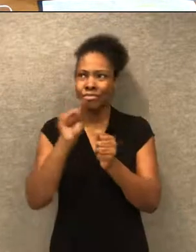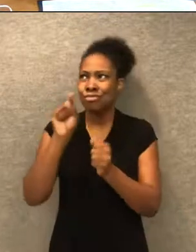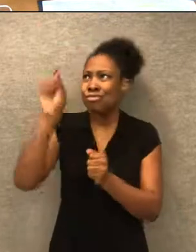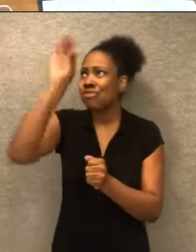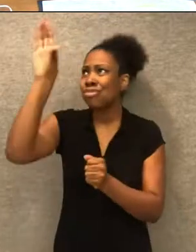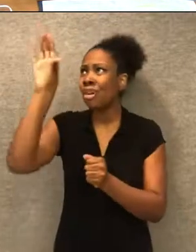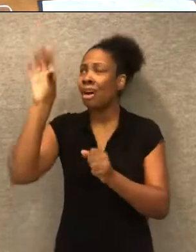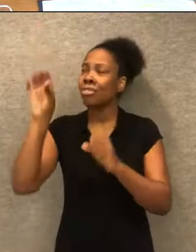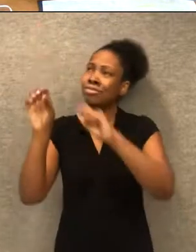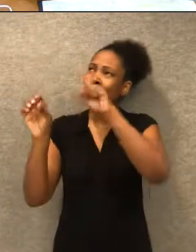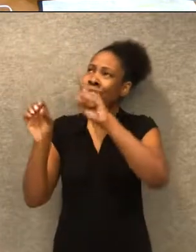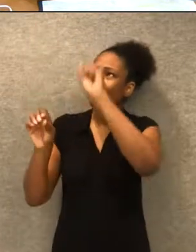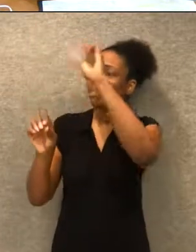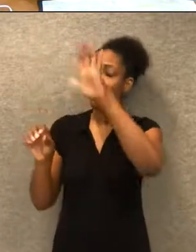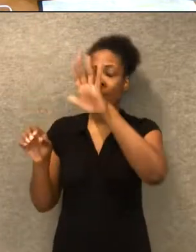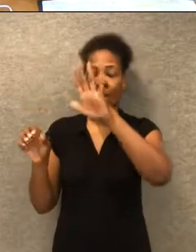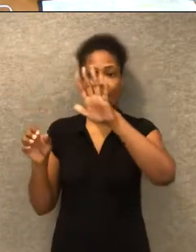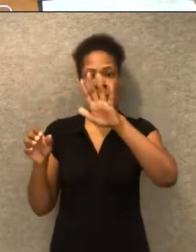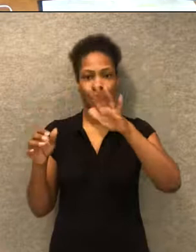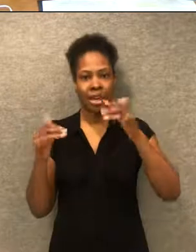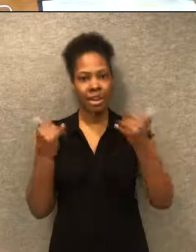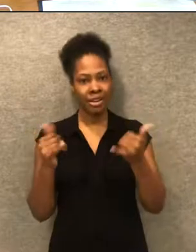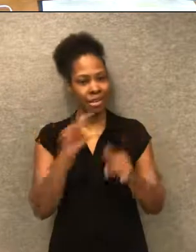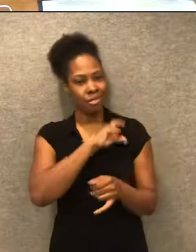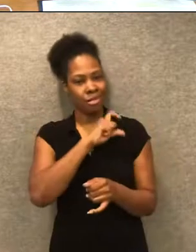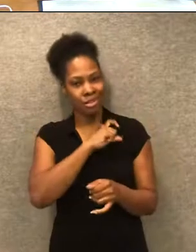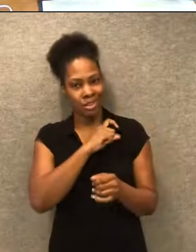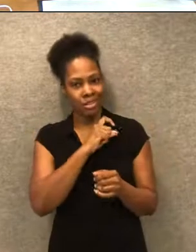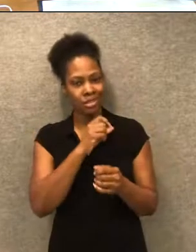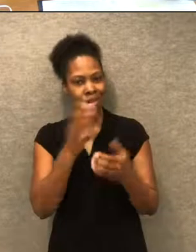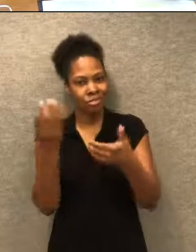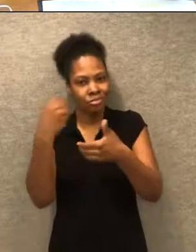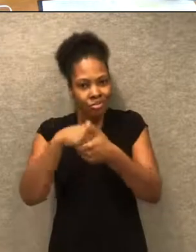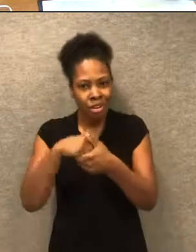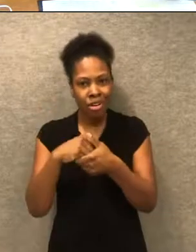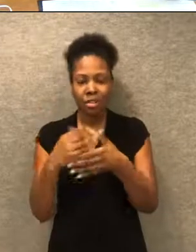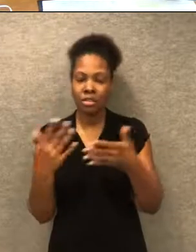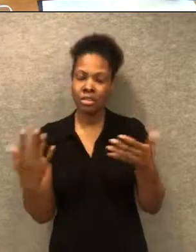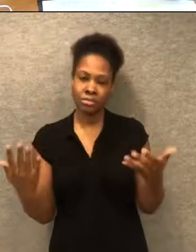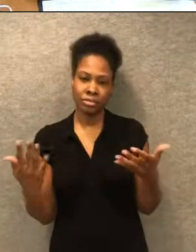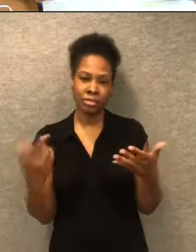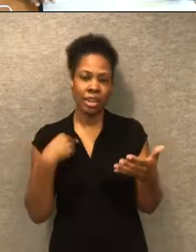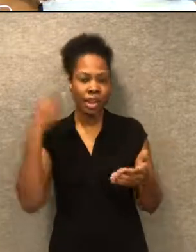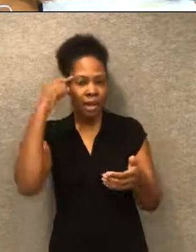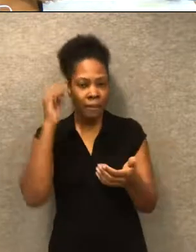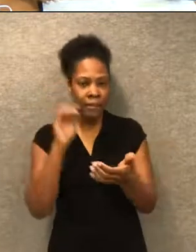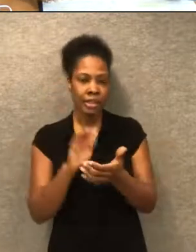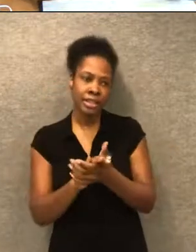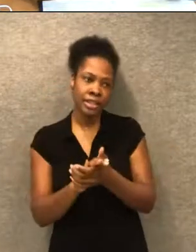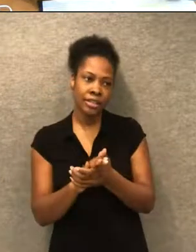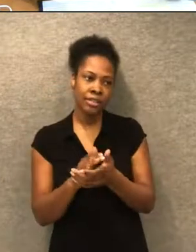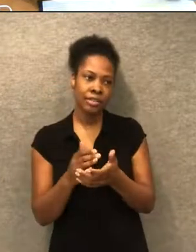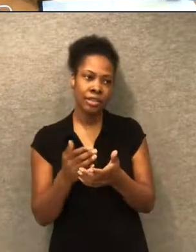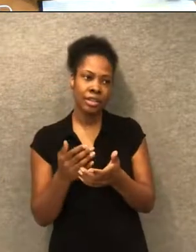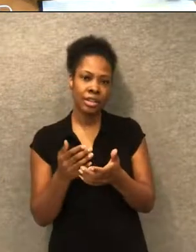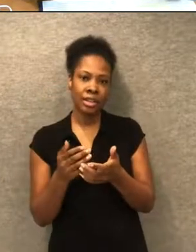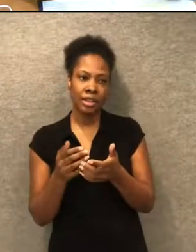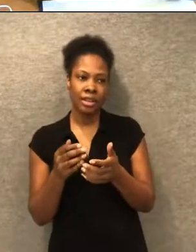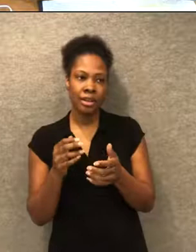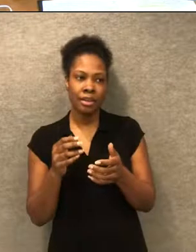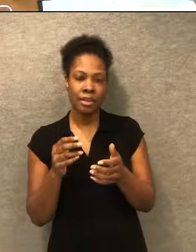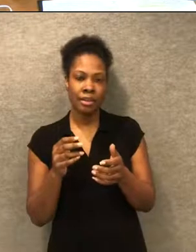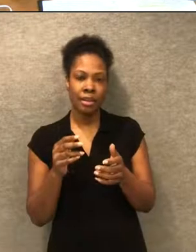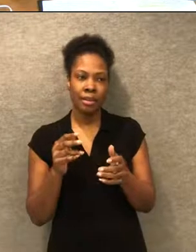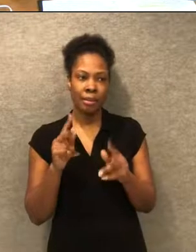has to come in and interact with our community. And I do believe that there's some madness behind these folks bringing